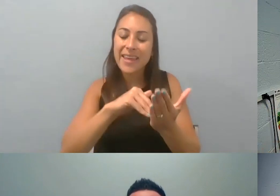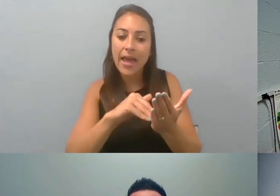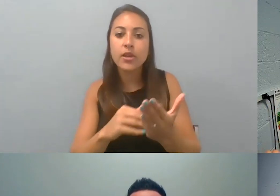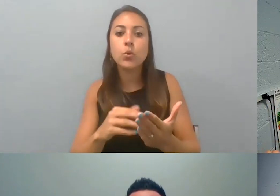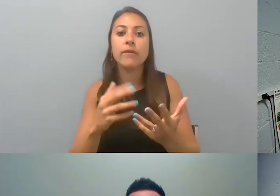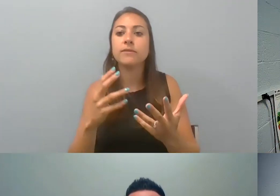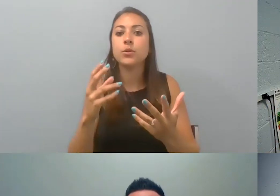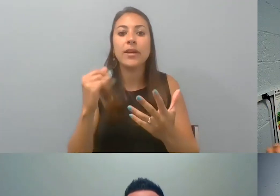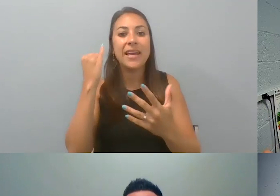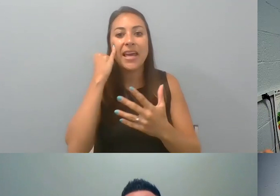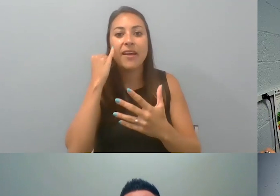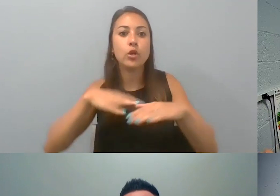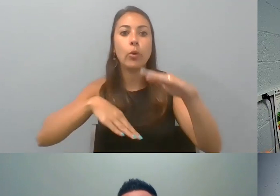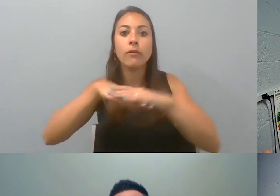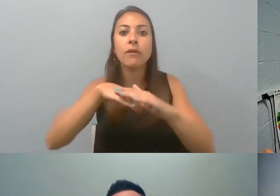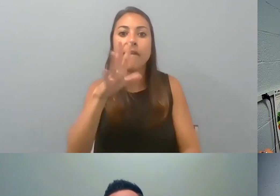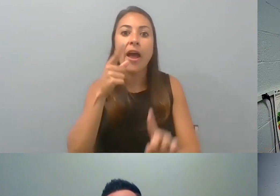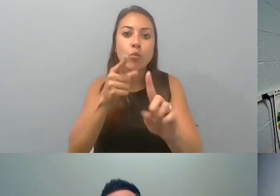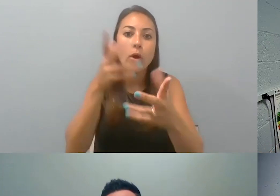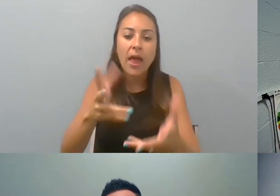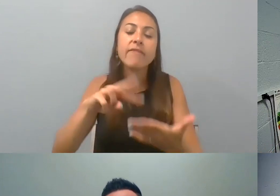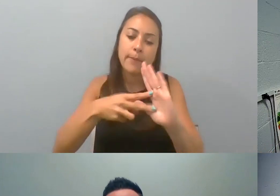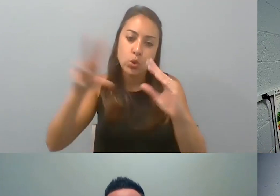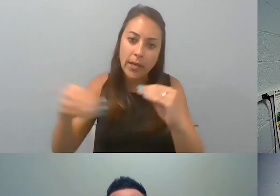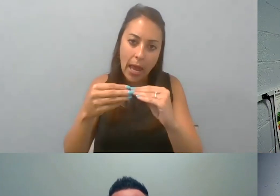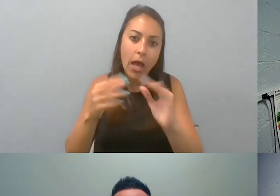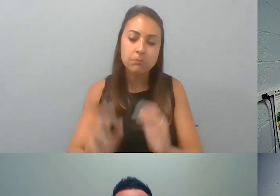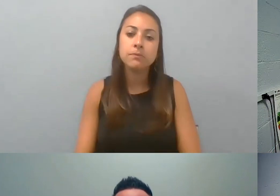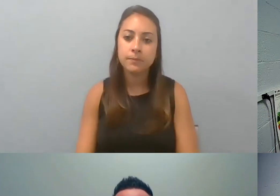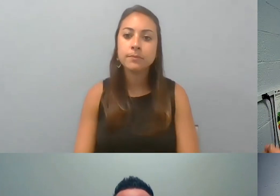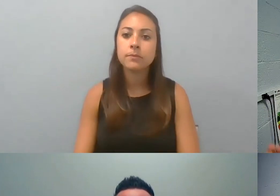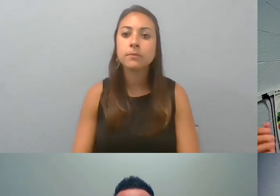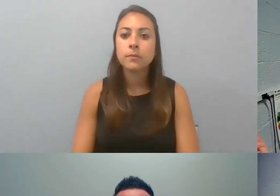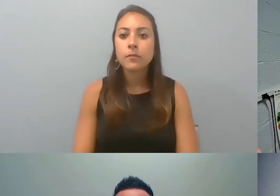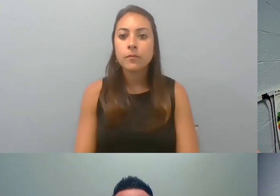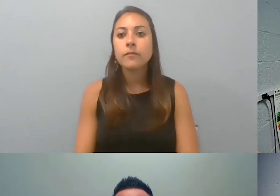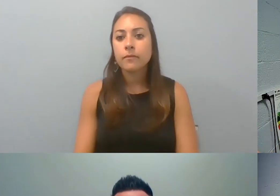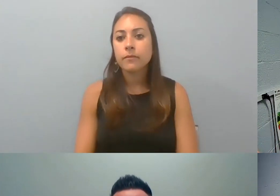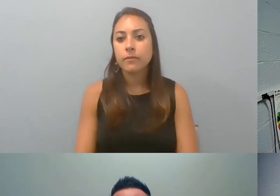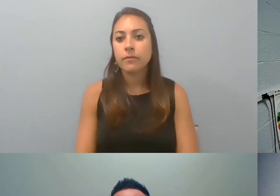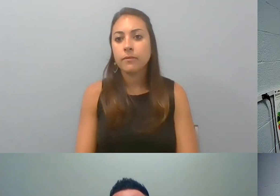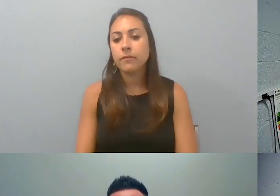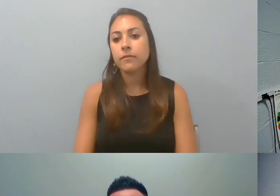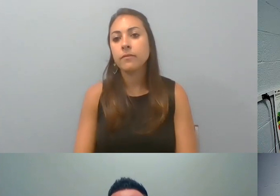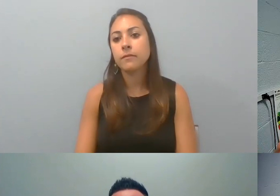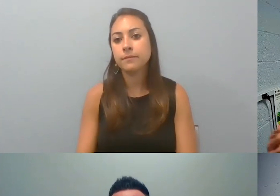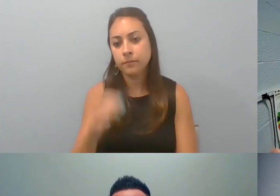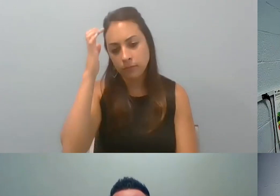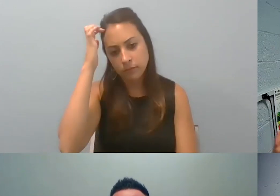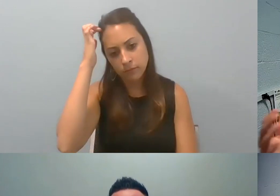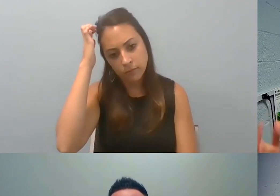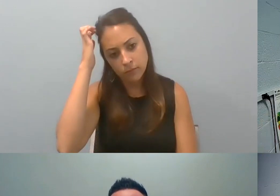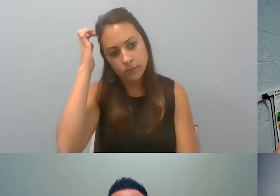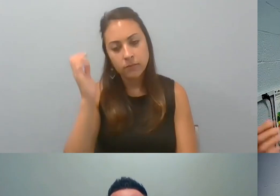a threshold before you're allowed to add points. But there isn't, to my knowledge, you can do that as many times as you need to. We're just not